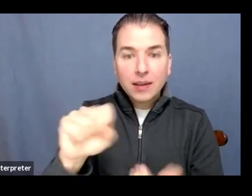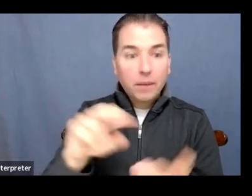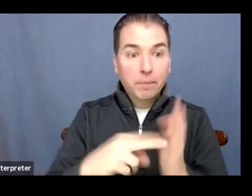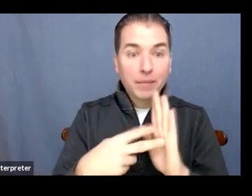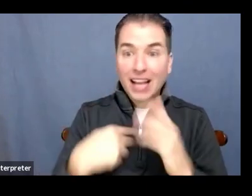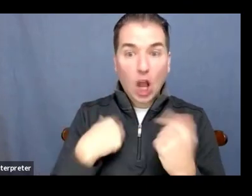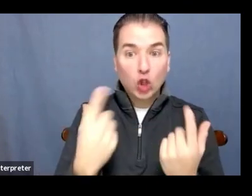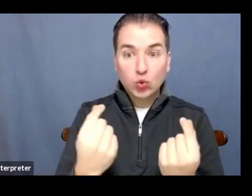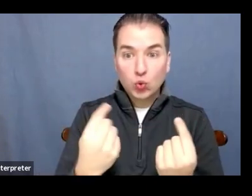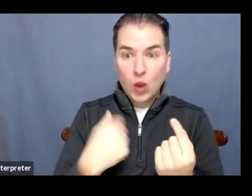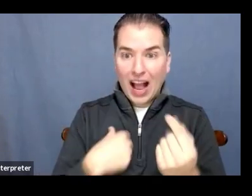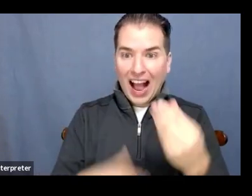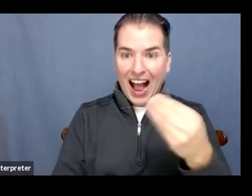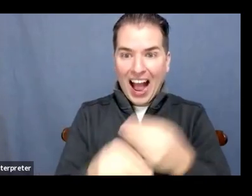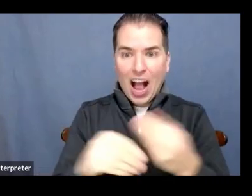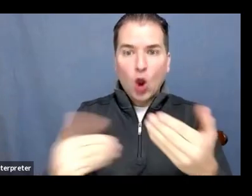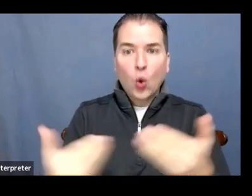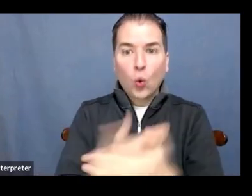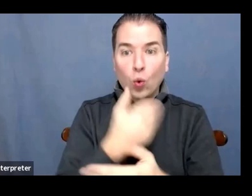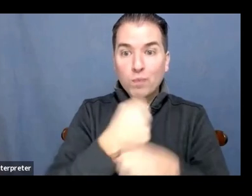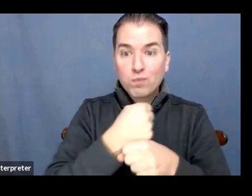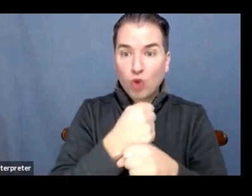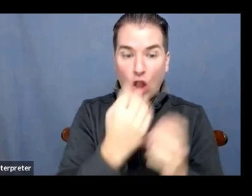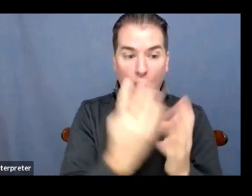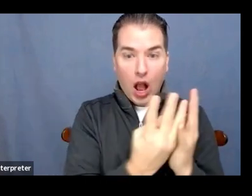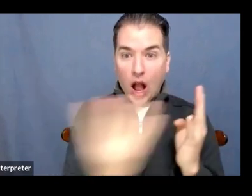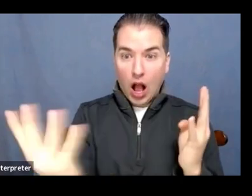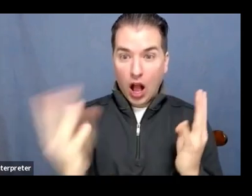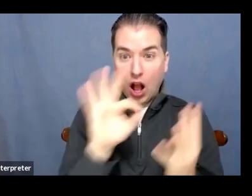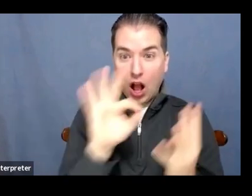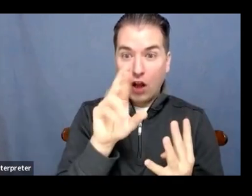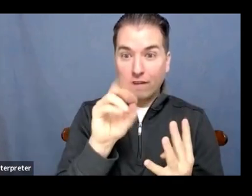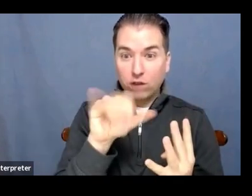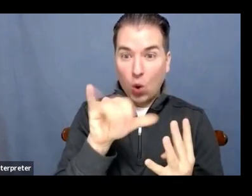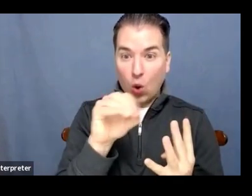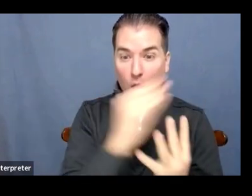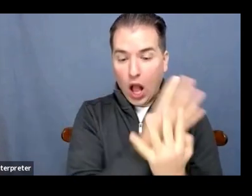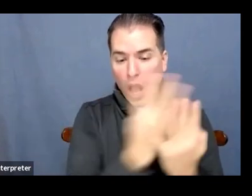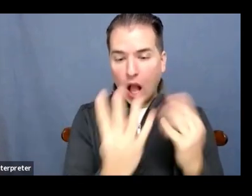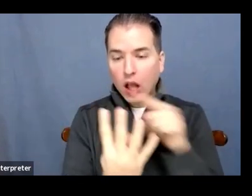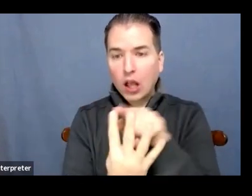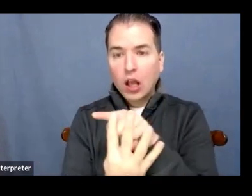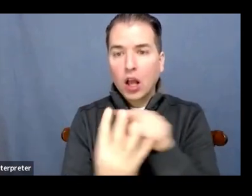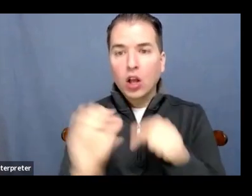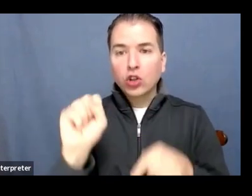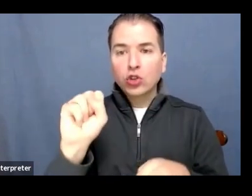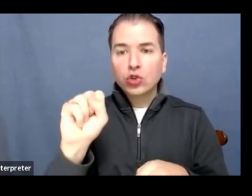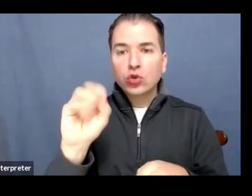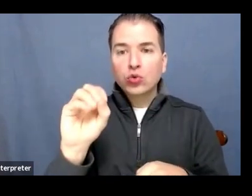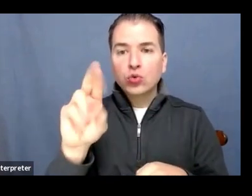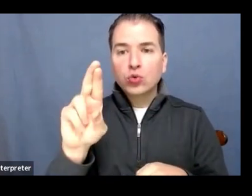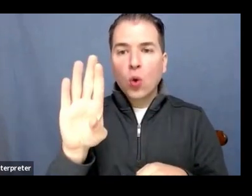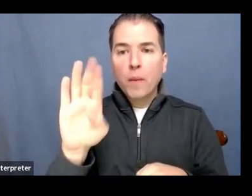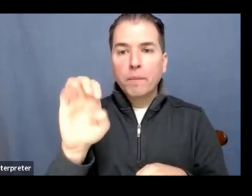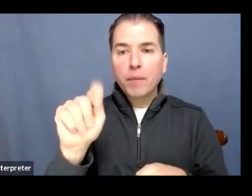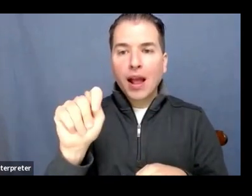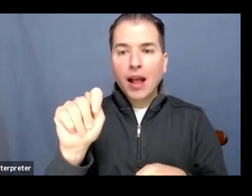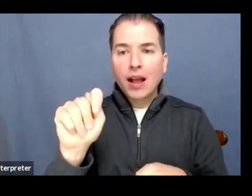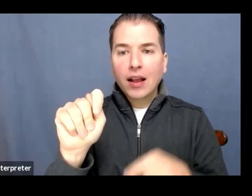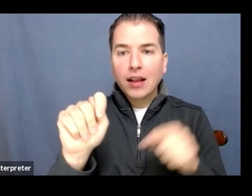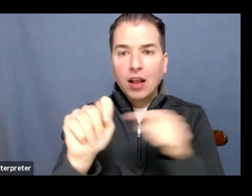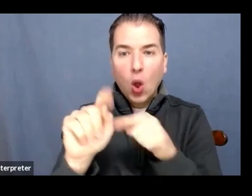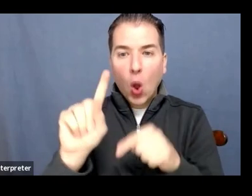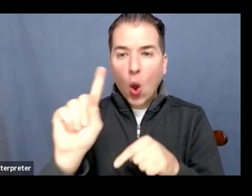product category, a sorbet product where you can build your own sorbet sundae, and it's only